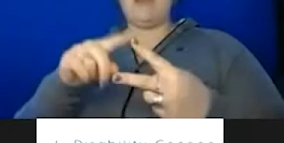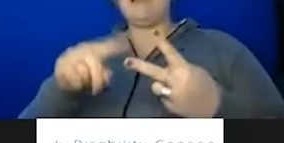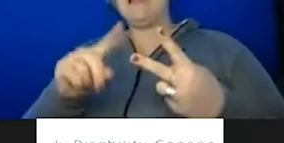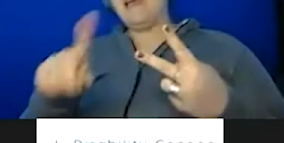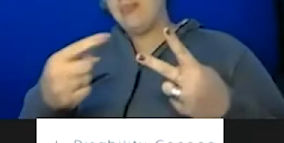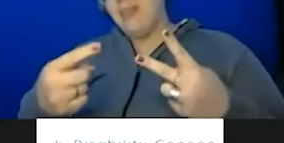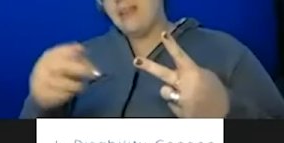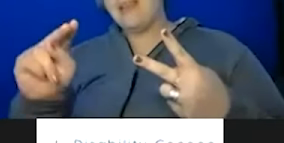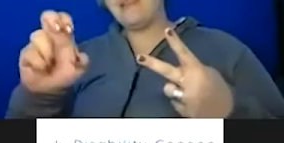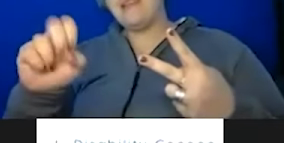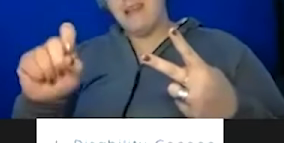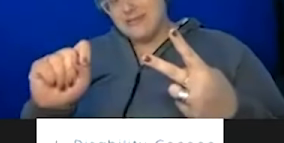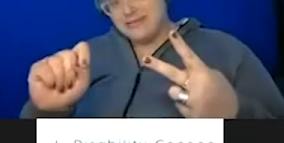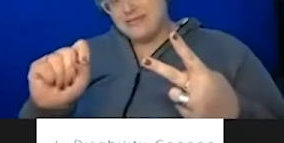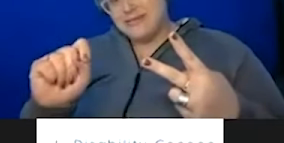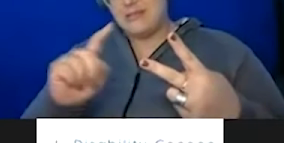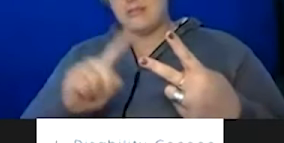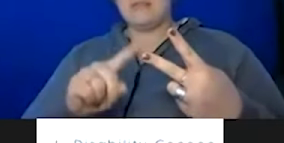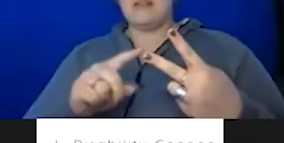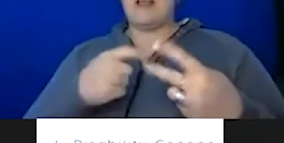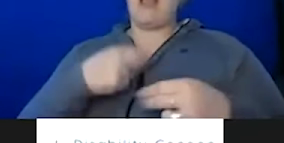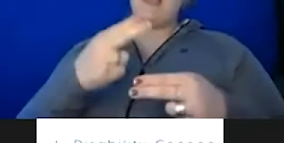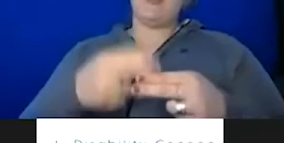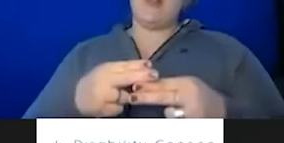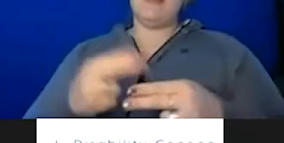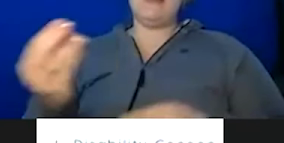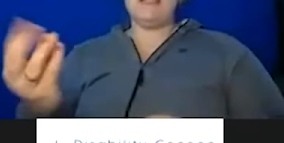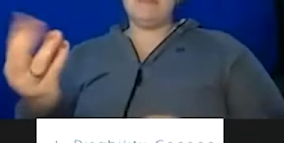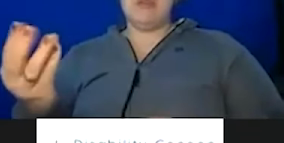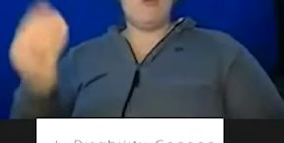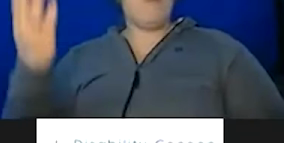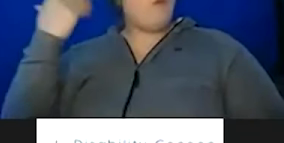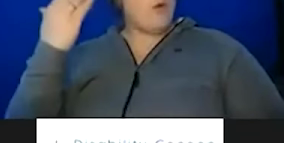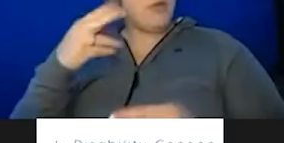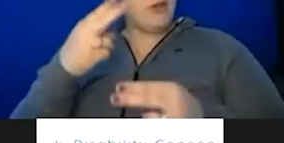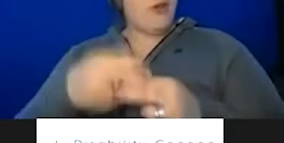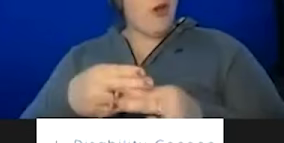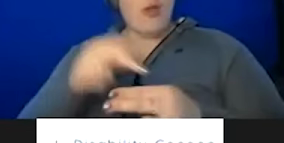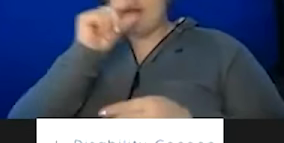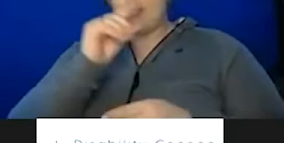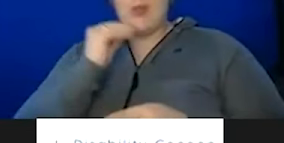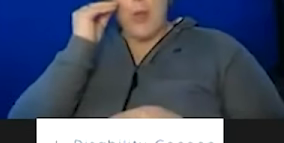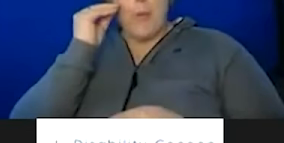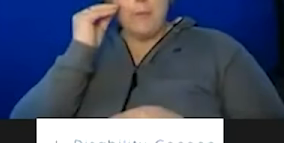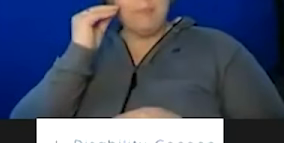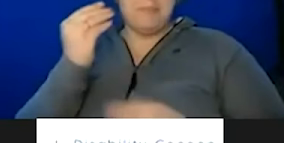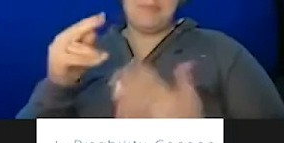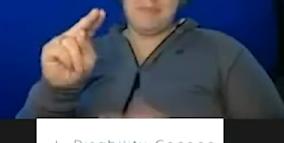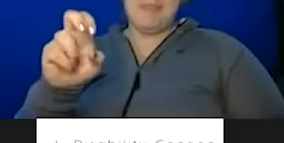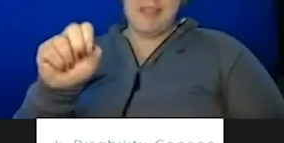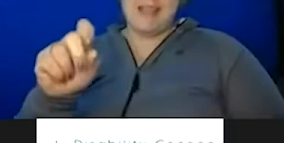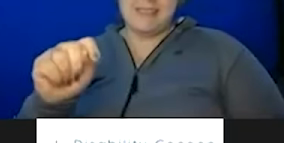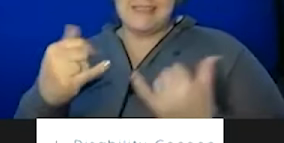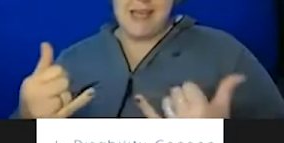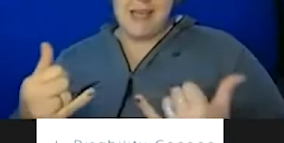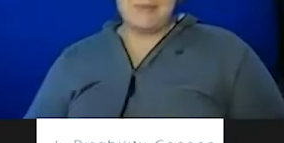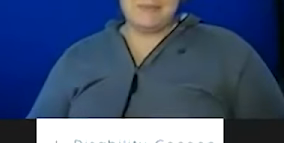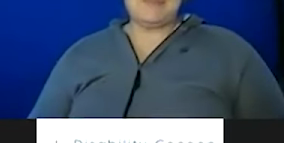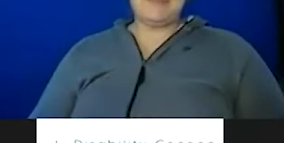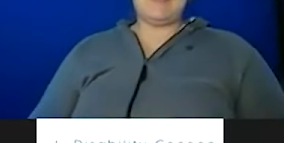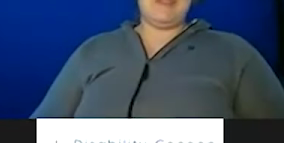actually I like to call it the speaker formerly known as Google Home. And with those, we can